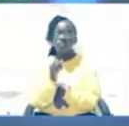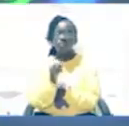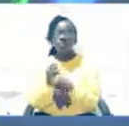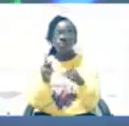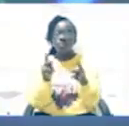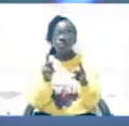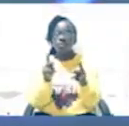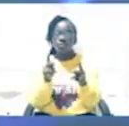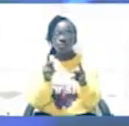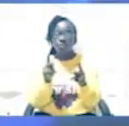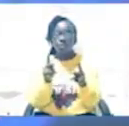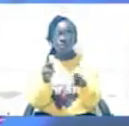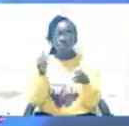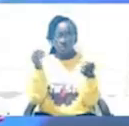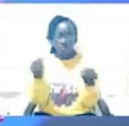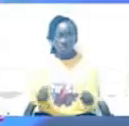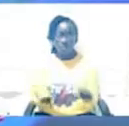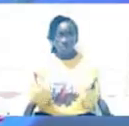nation